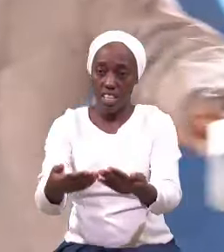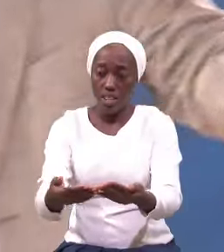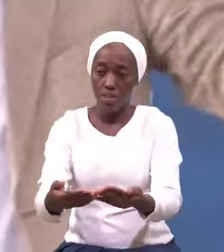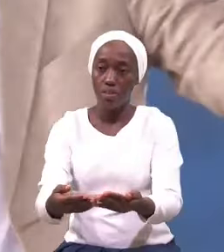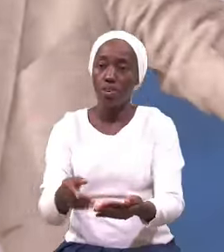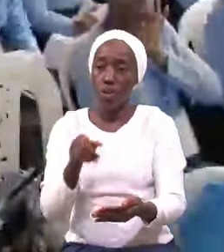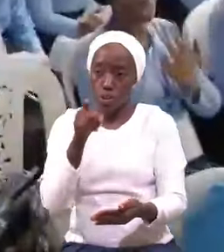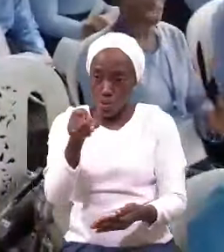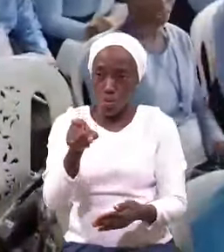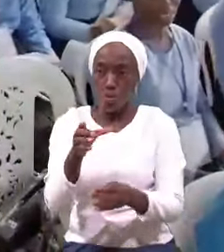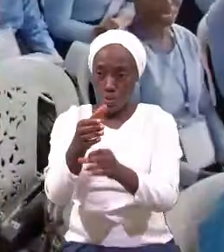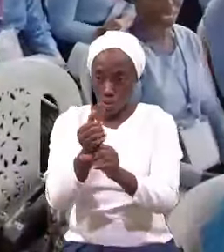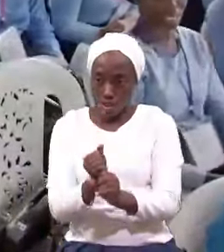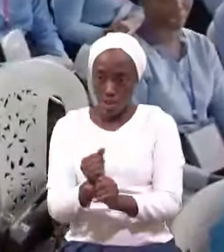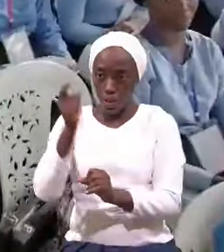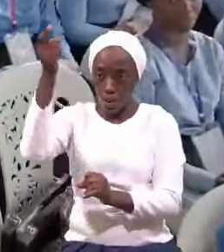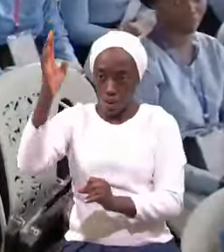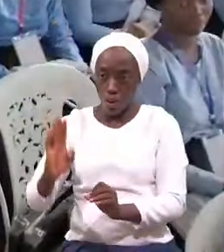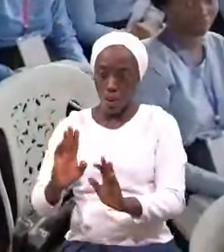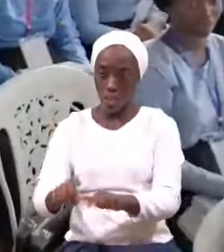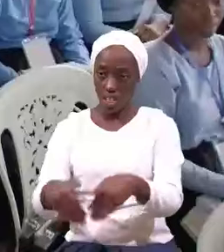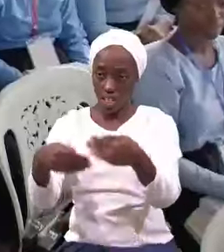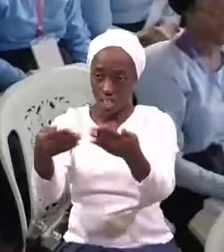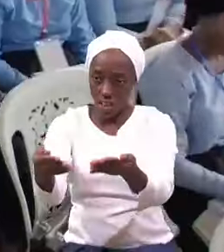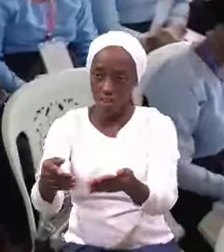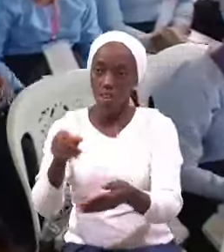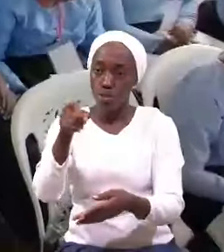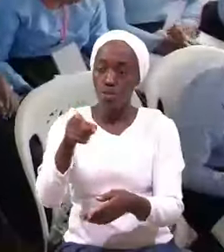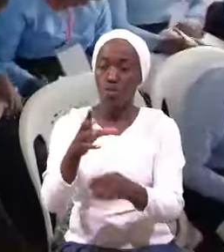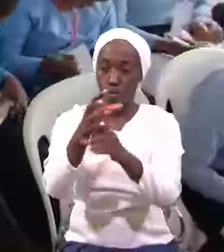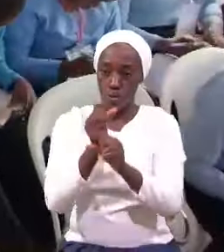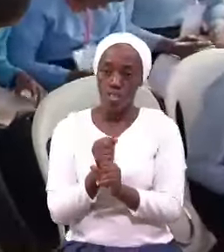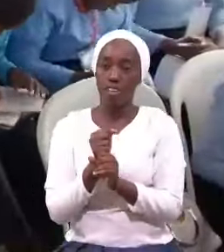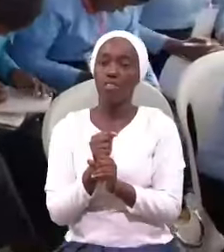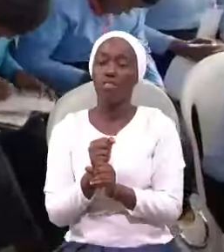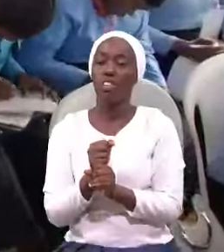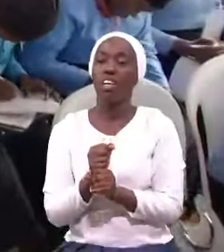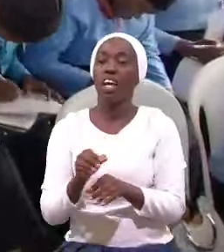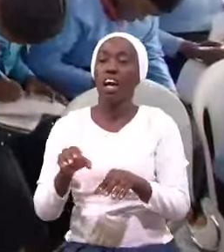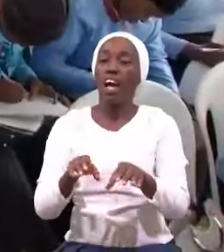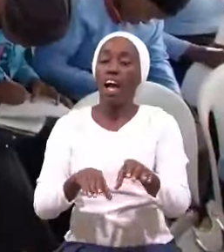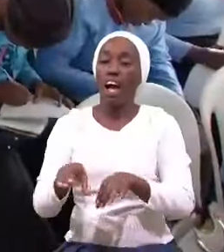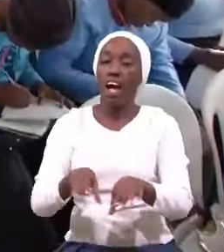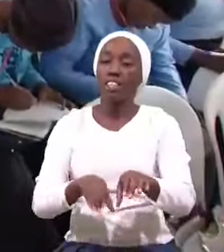You receive. Acts chapter 2. We're reading from verse